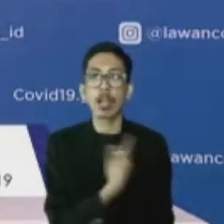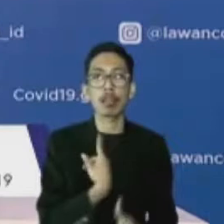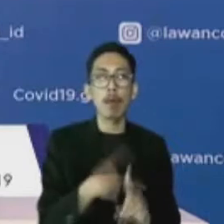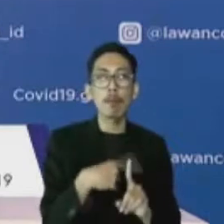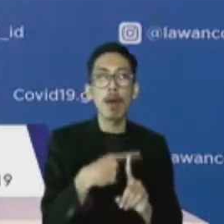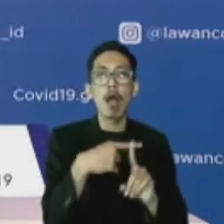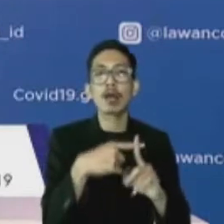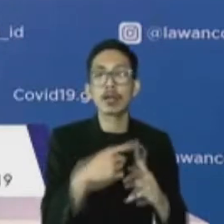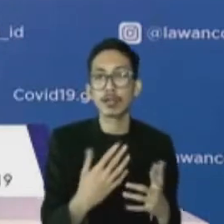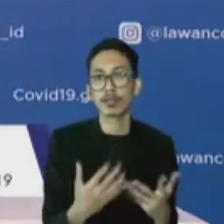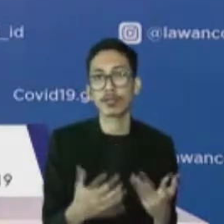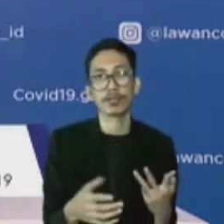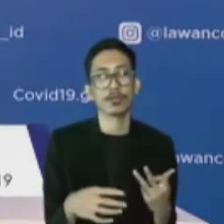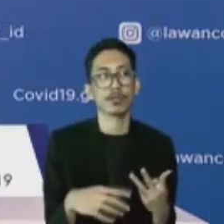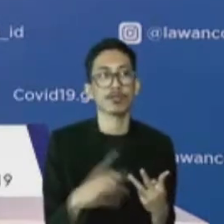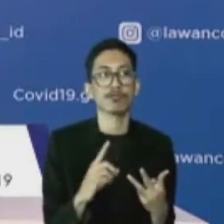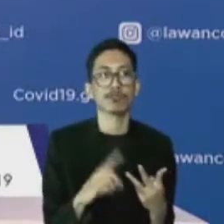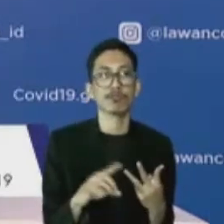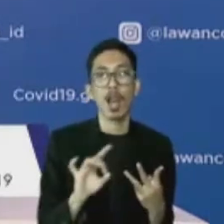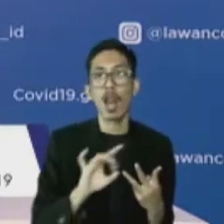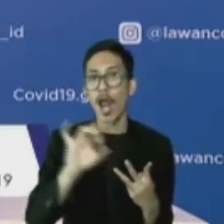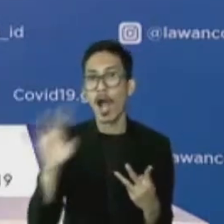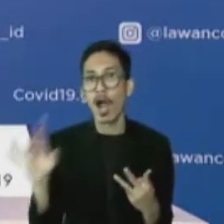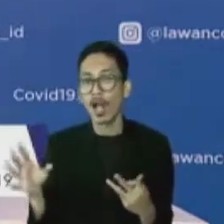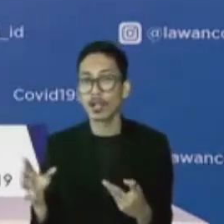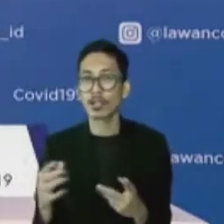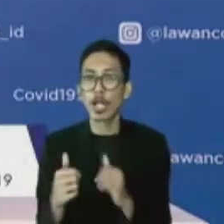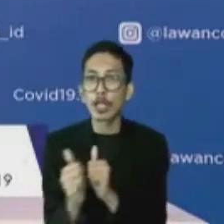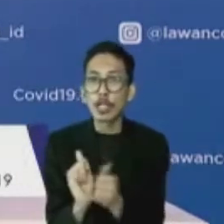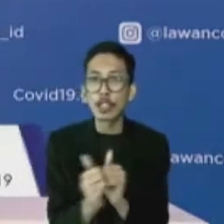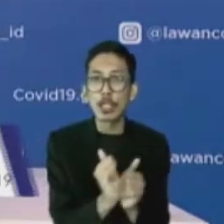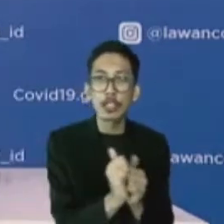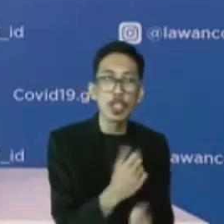community productivity can continue to be carried out safely.